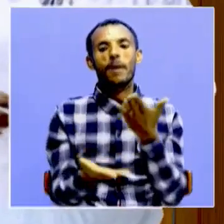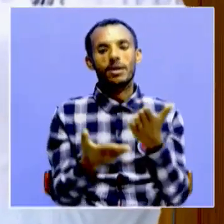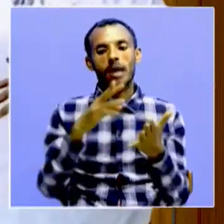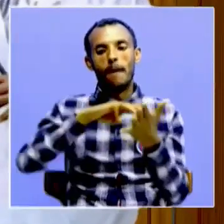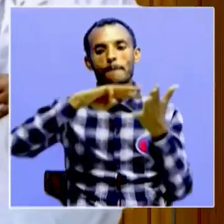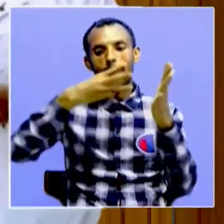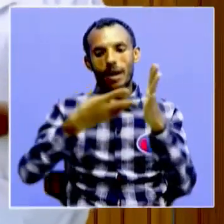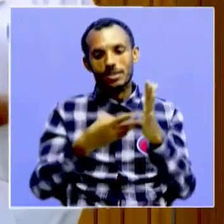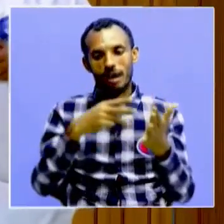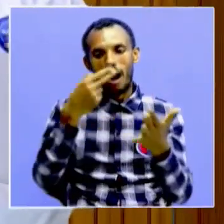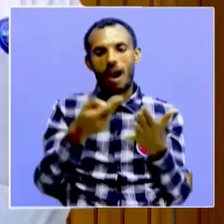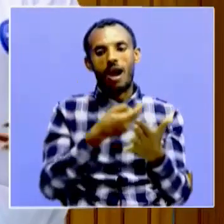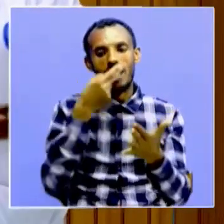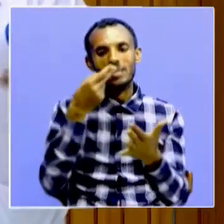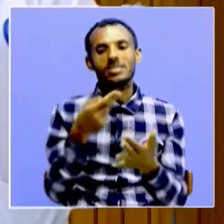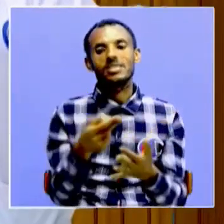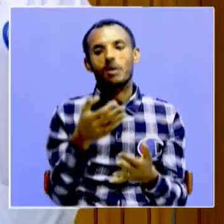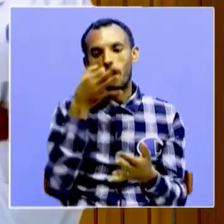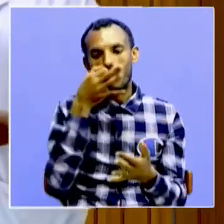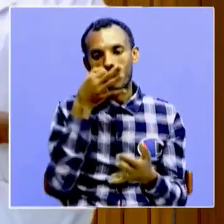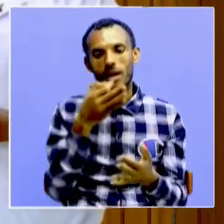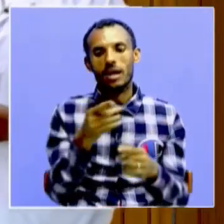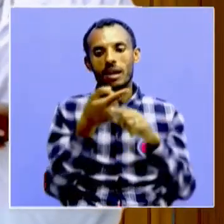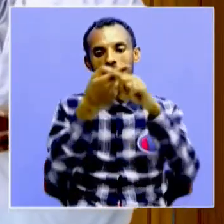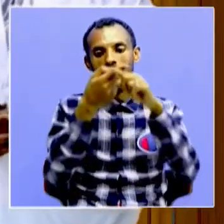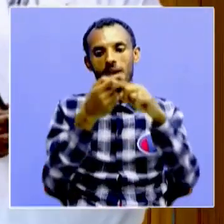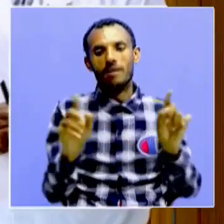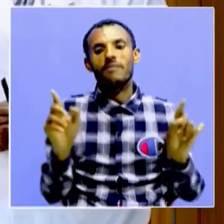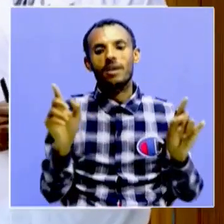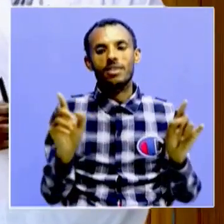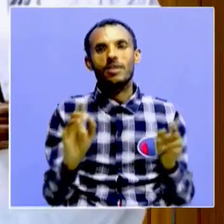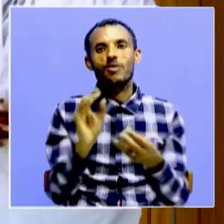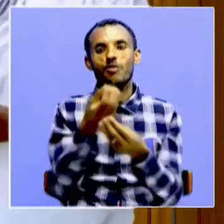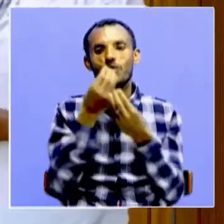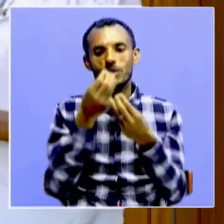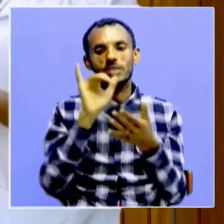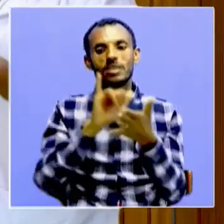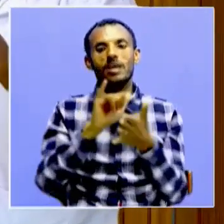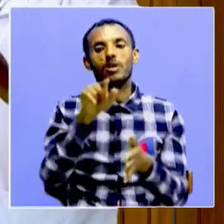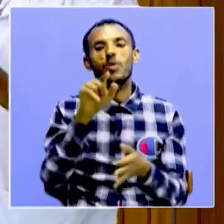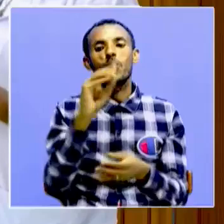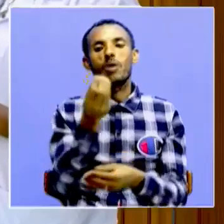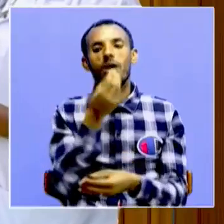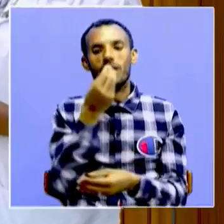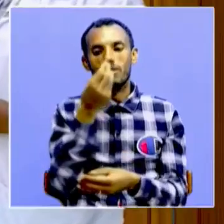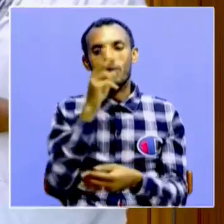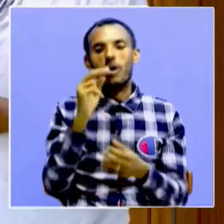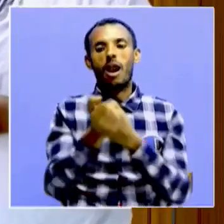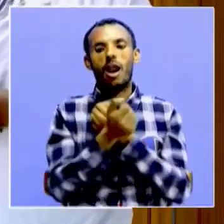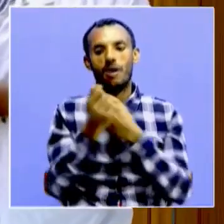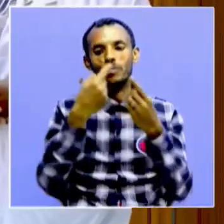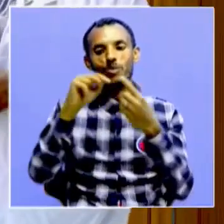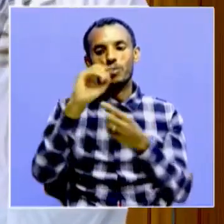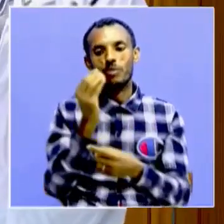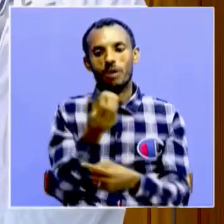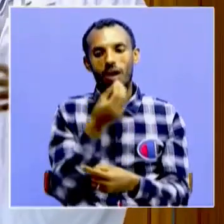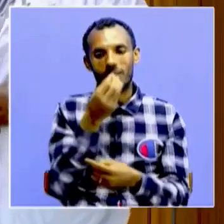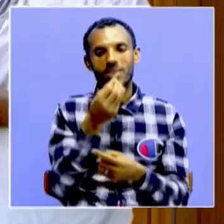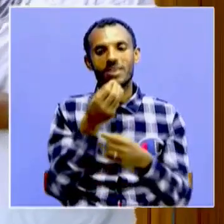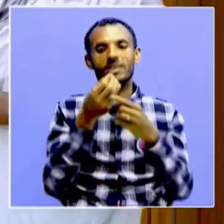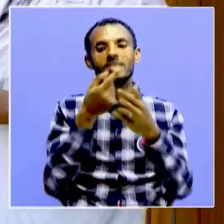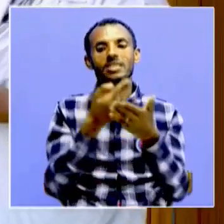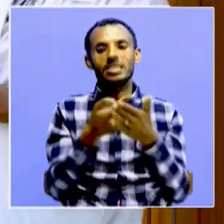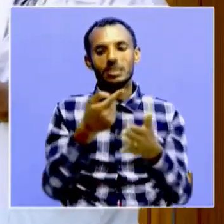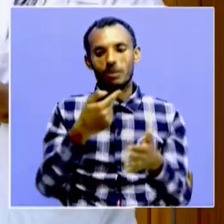pasta, rice, macaroni, different foods that you eat or that you love to eat. But just for